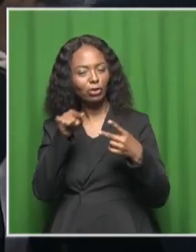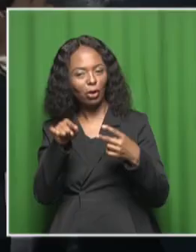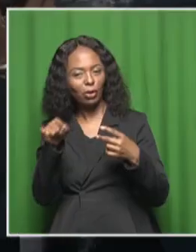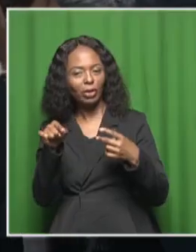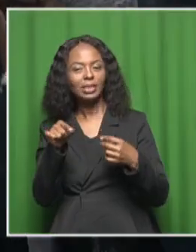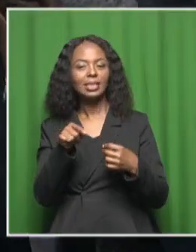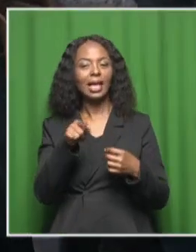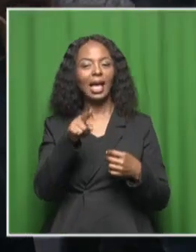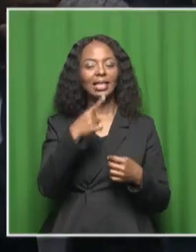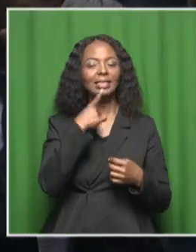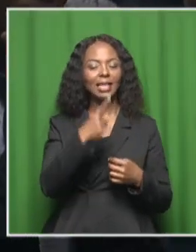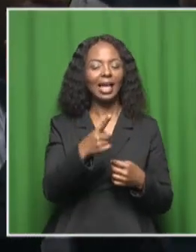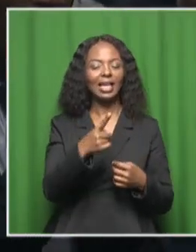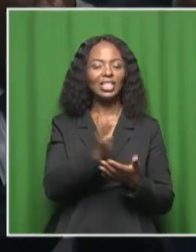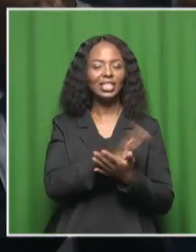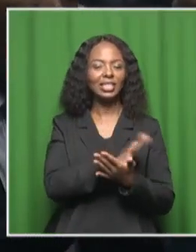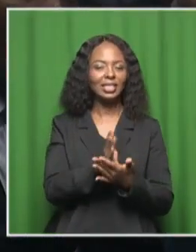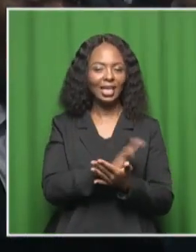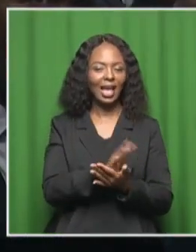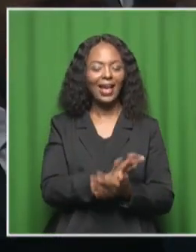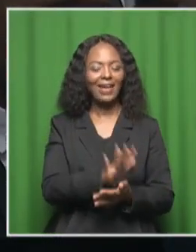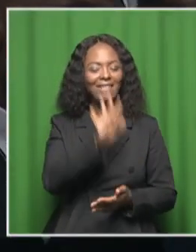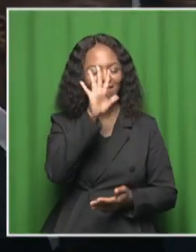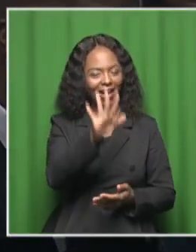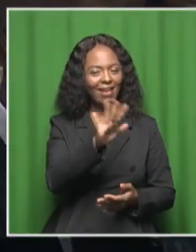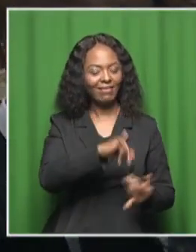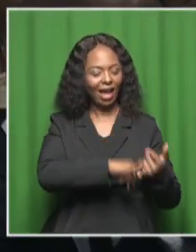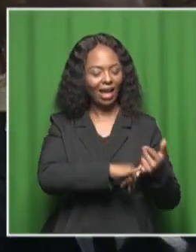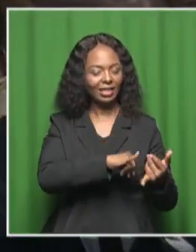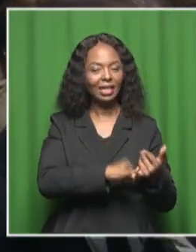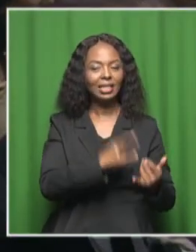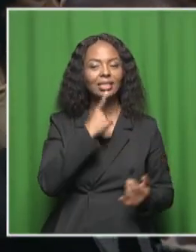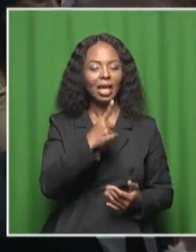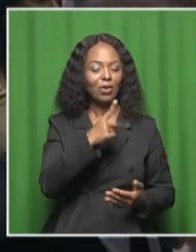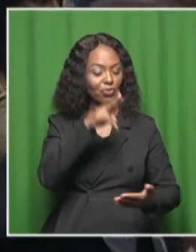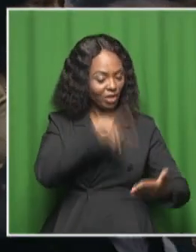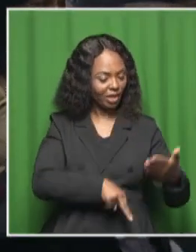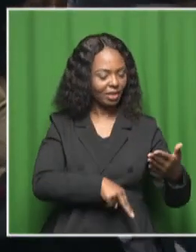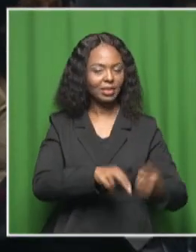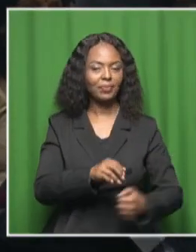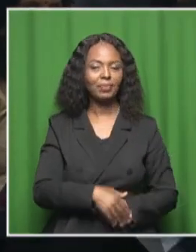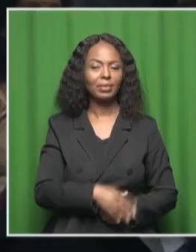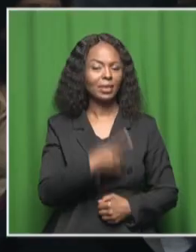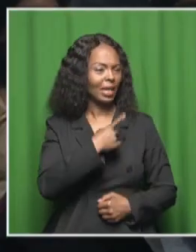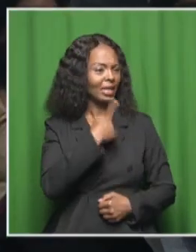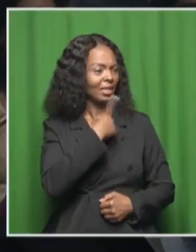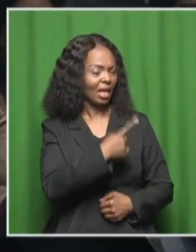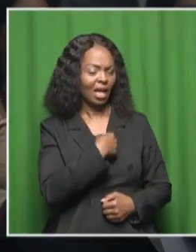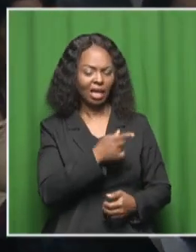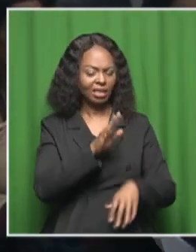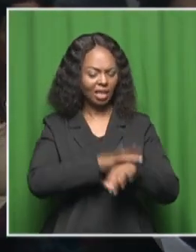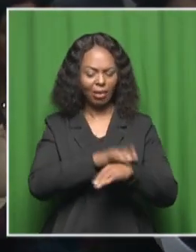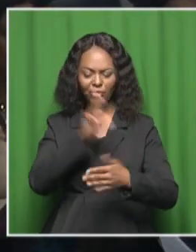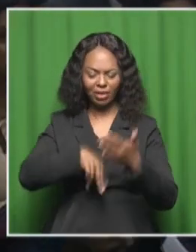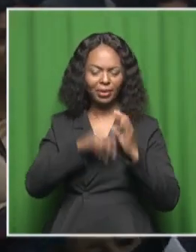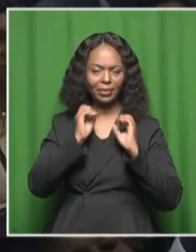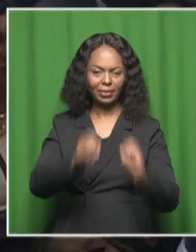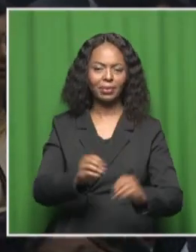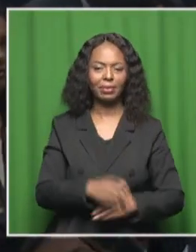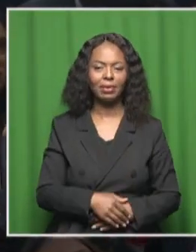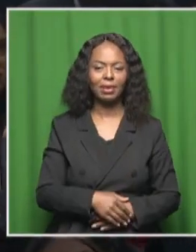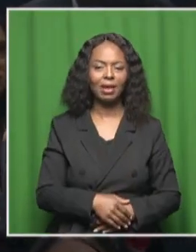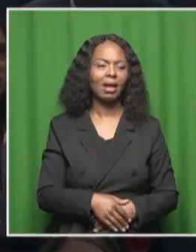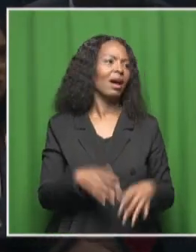5 articles to read, and he must explain. I said, "But I will not have time to read." He says, "And you expect to lead without reading?"